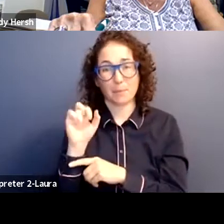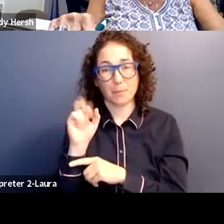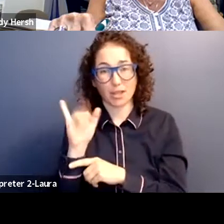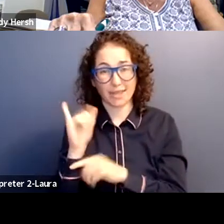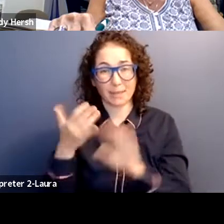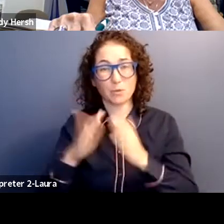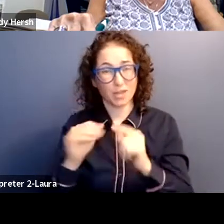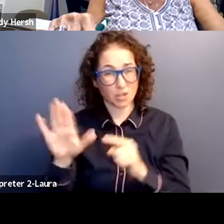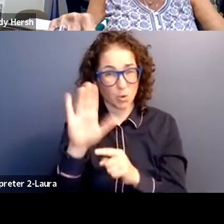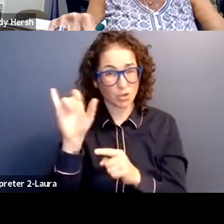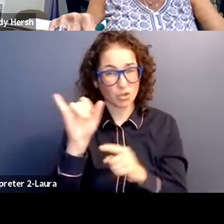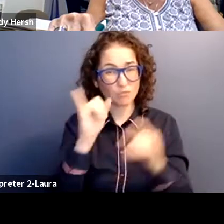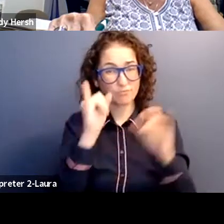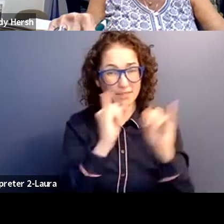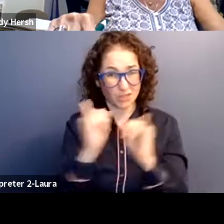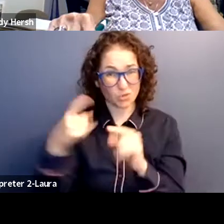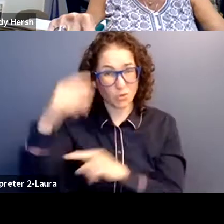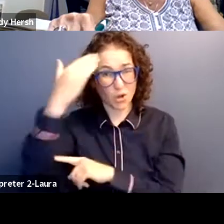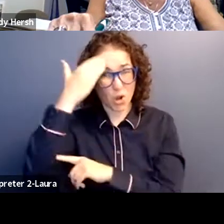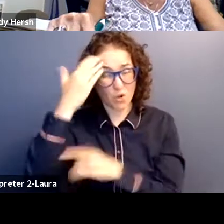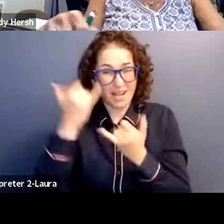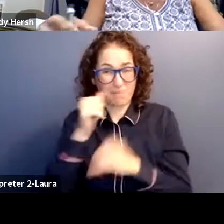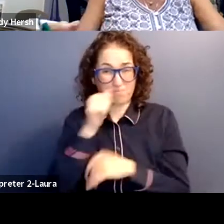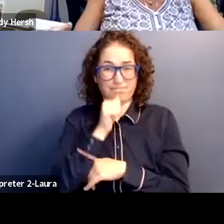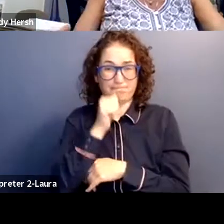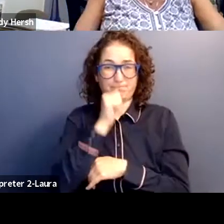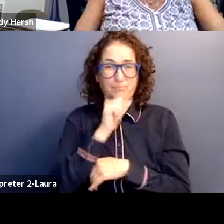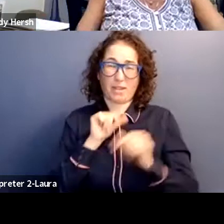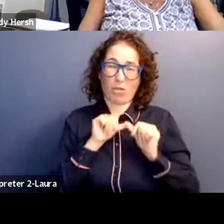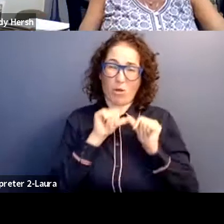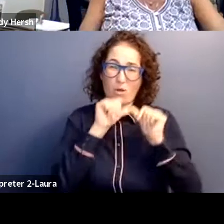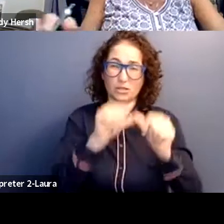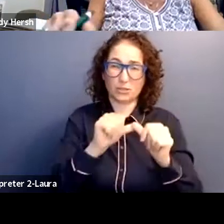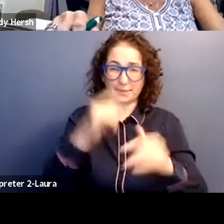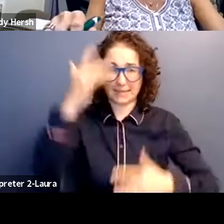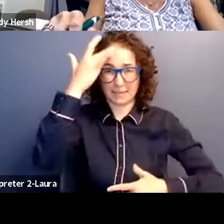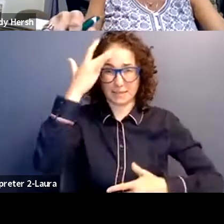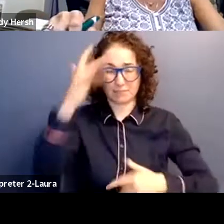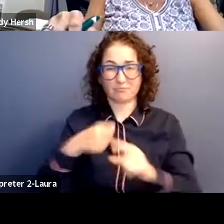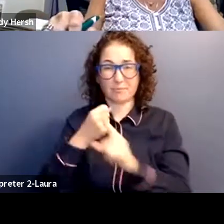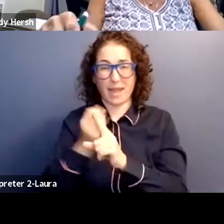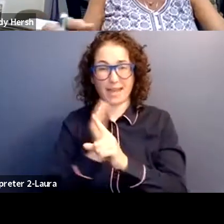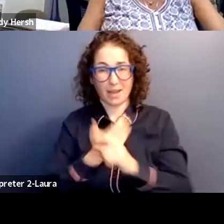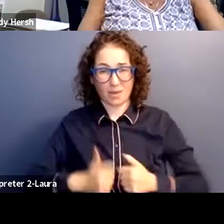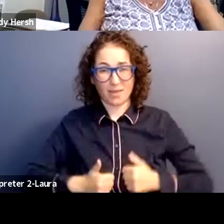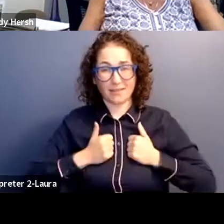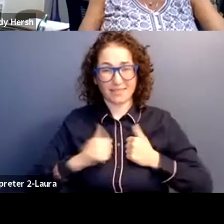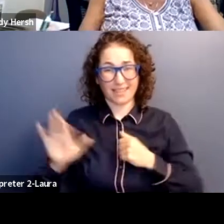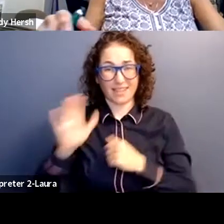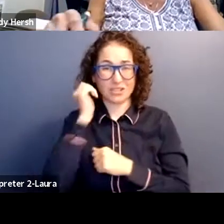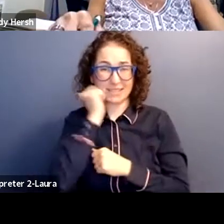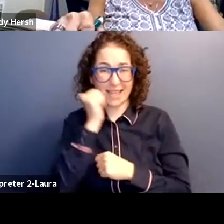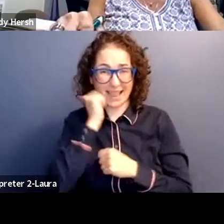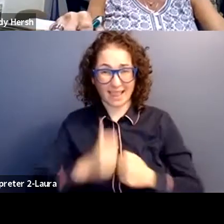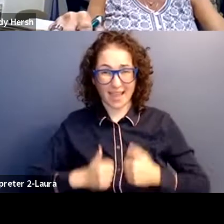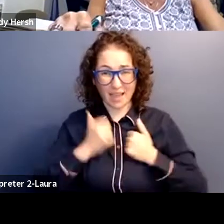communities, individuals that each of us know that are dealing with really the long-term symptoms that are impacting our lives and their daily lives. But